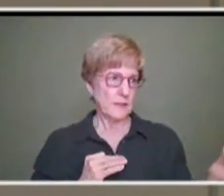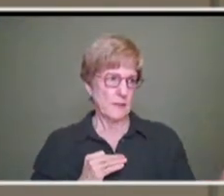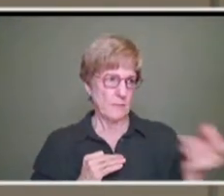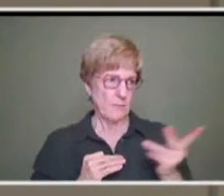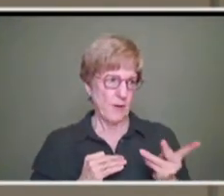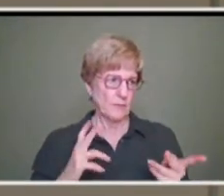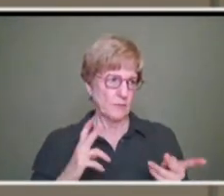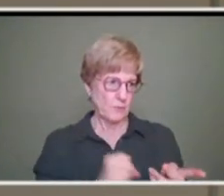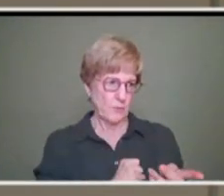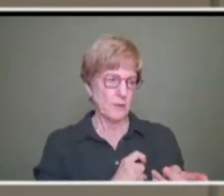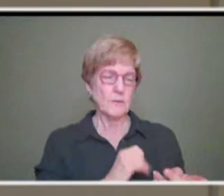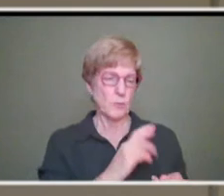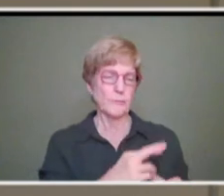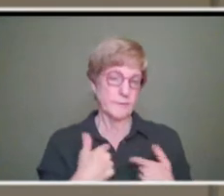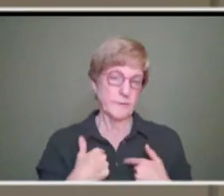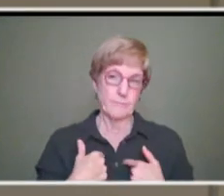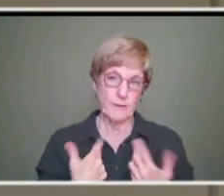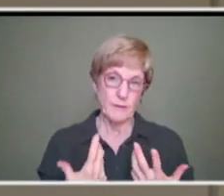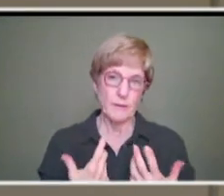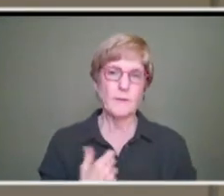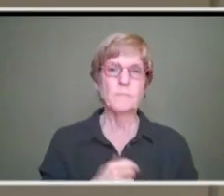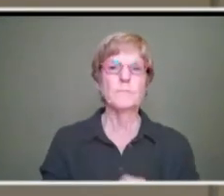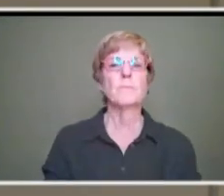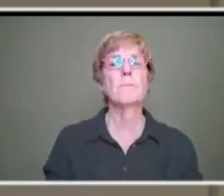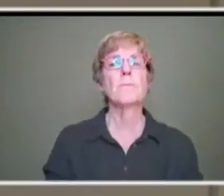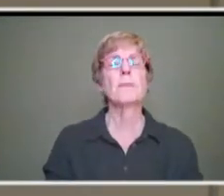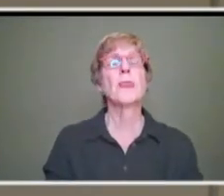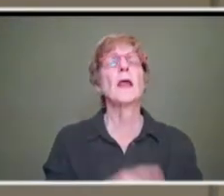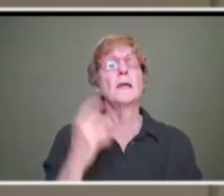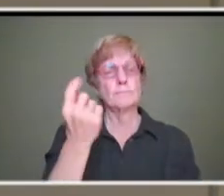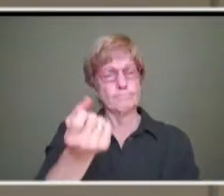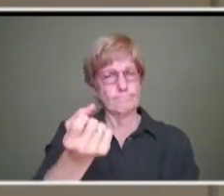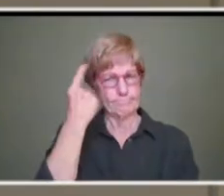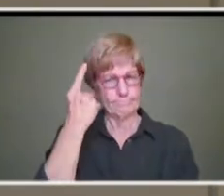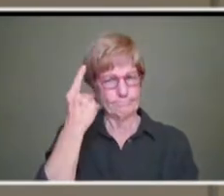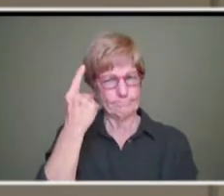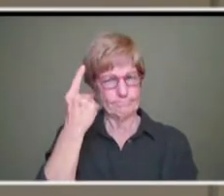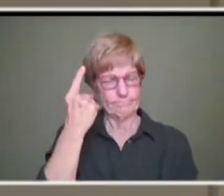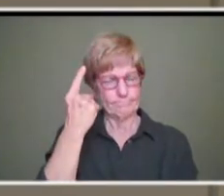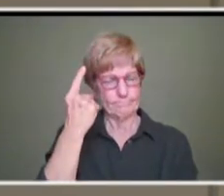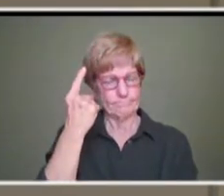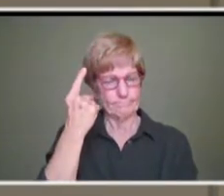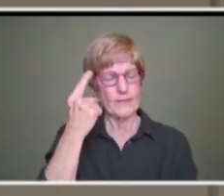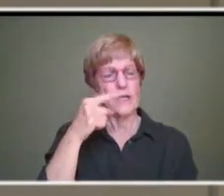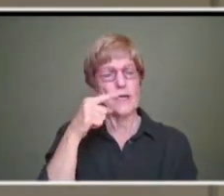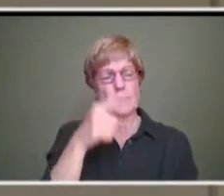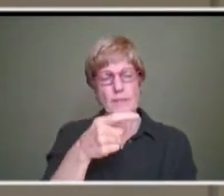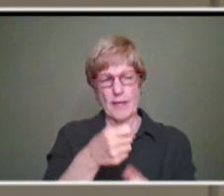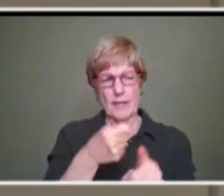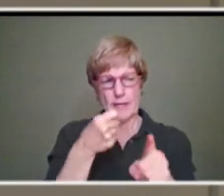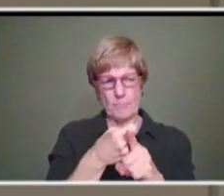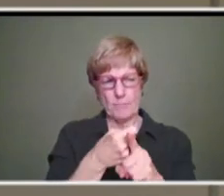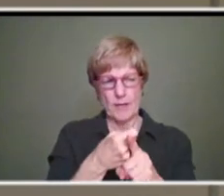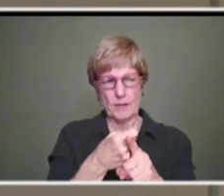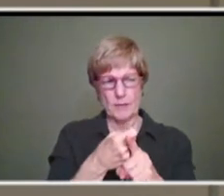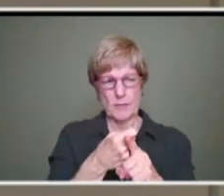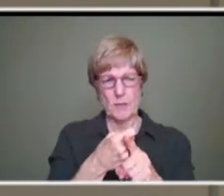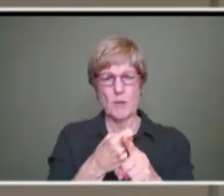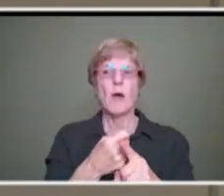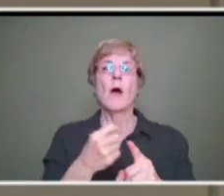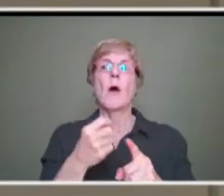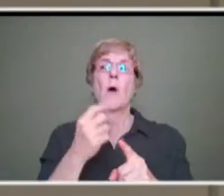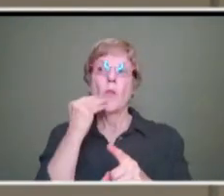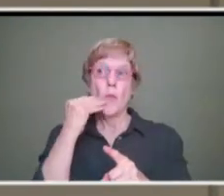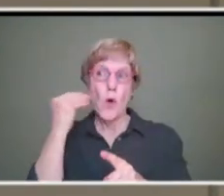us or to me help me understand the impact with the residential that has been approved